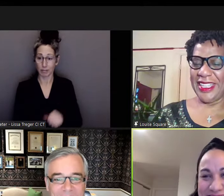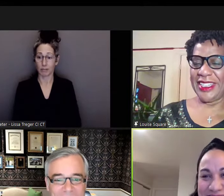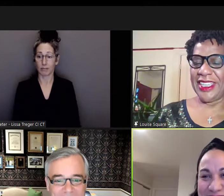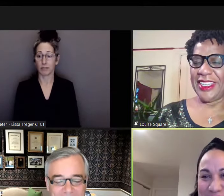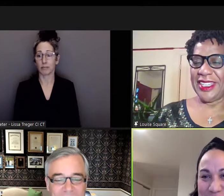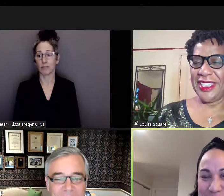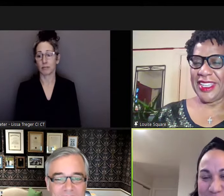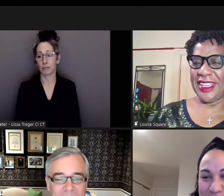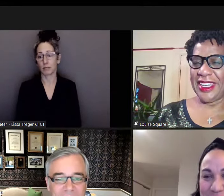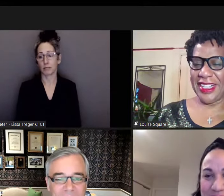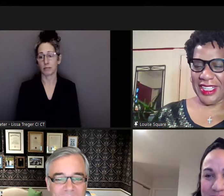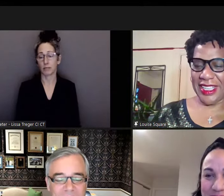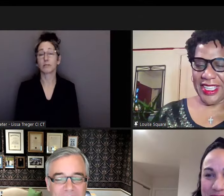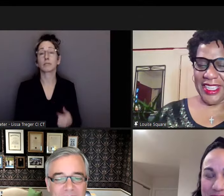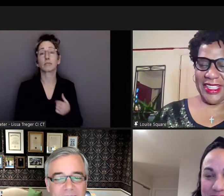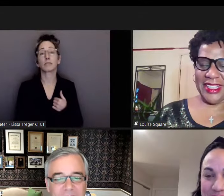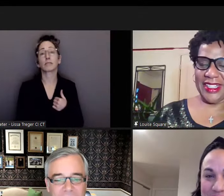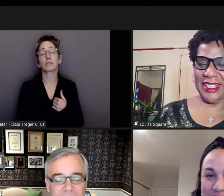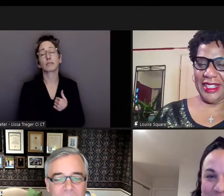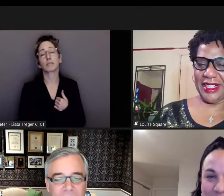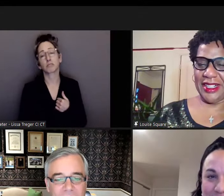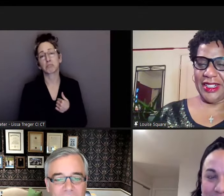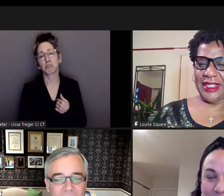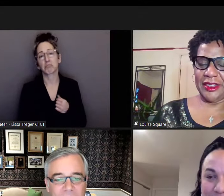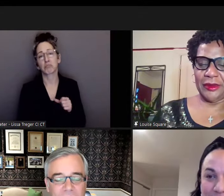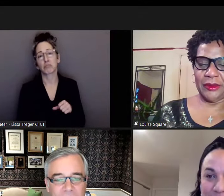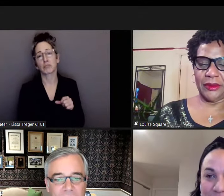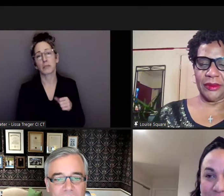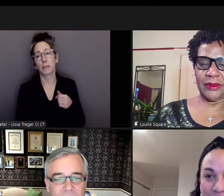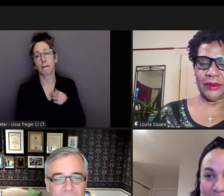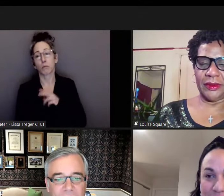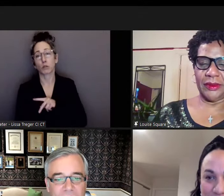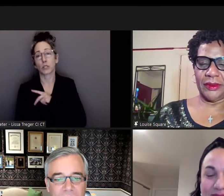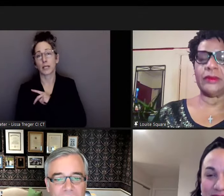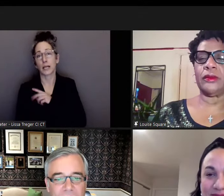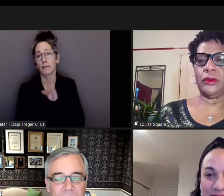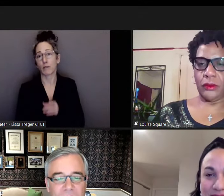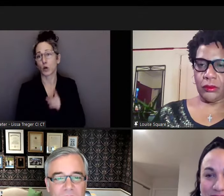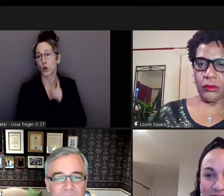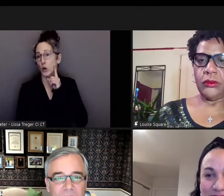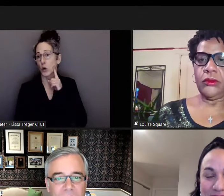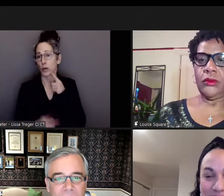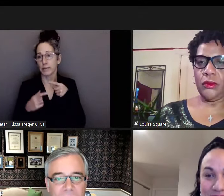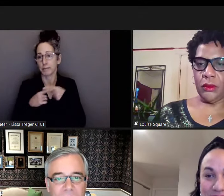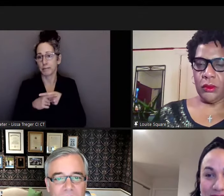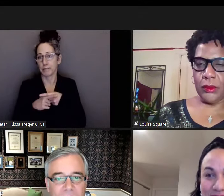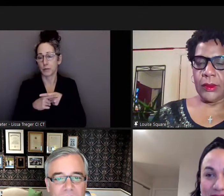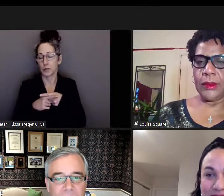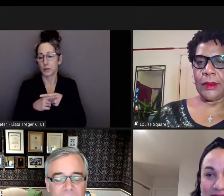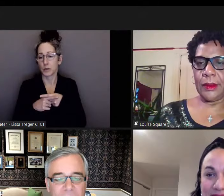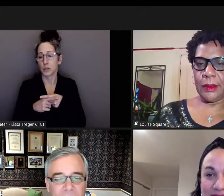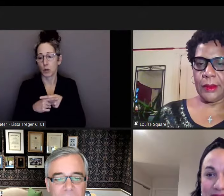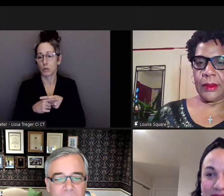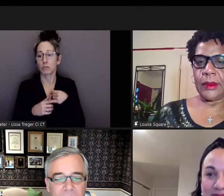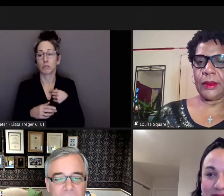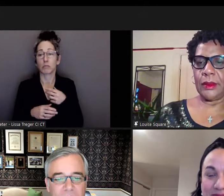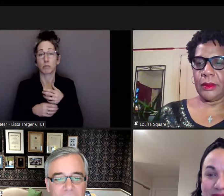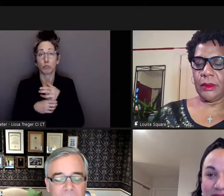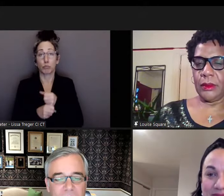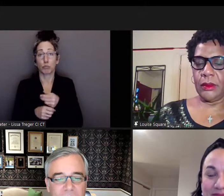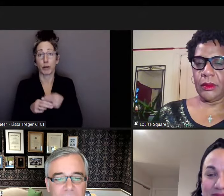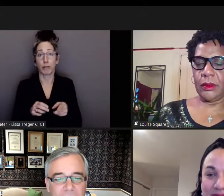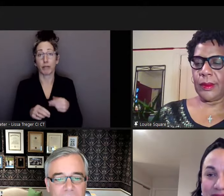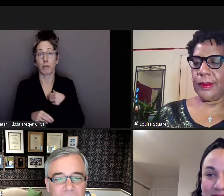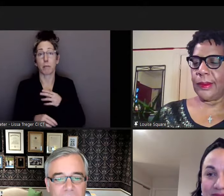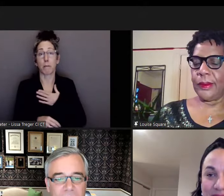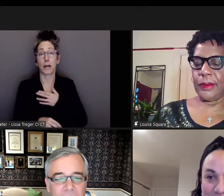to. So what I would say is that I personally have not heard of that. So just as an aside, and I'll keep this brief, after my second dose,